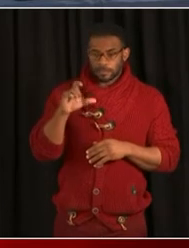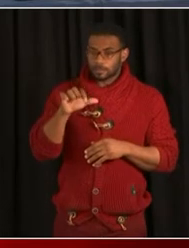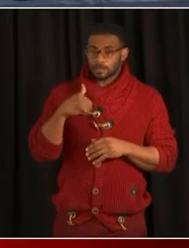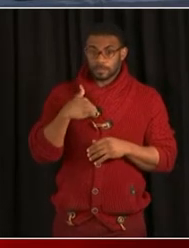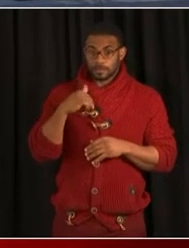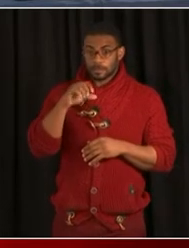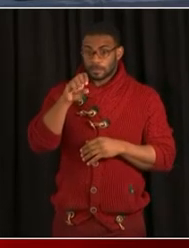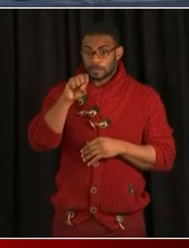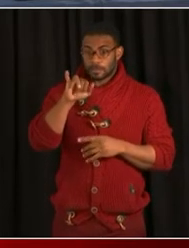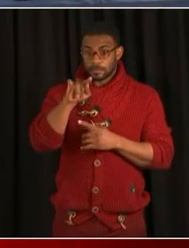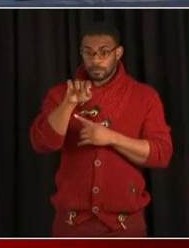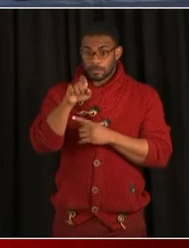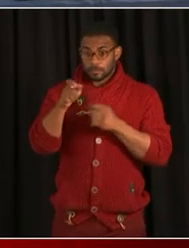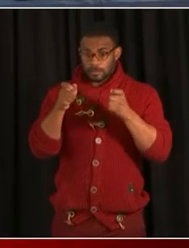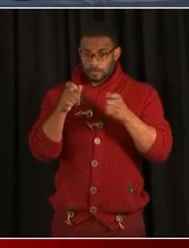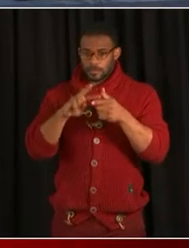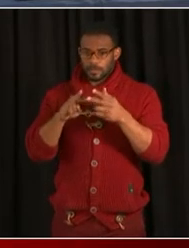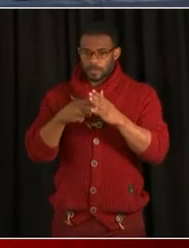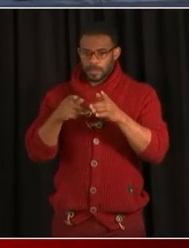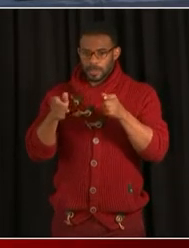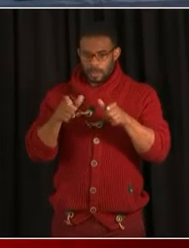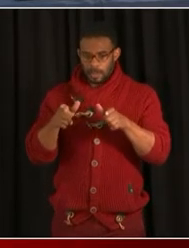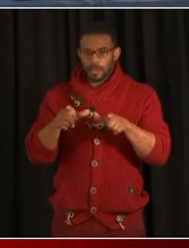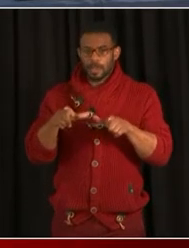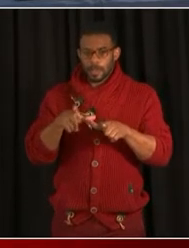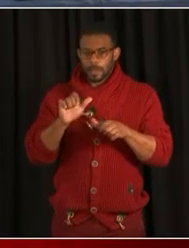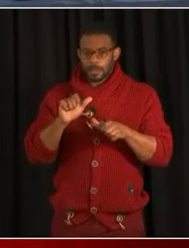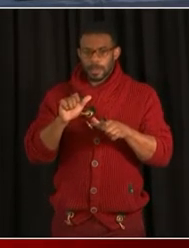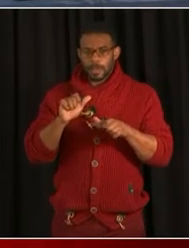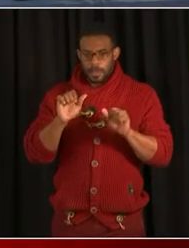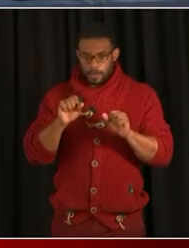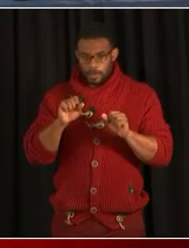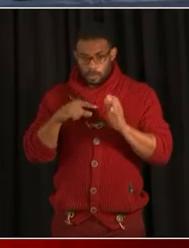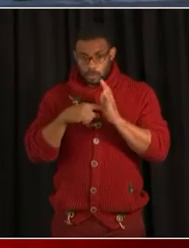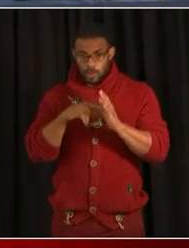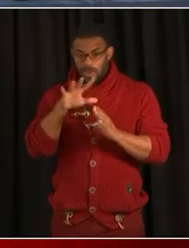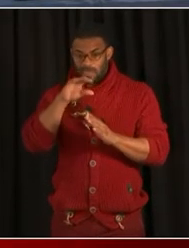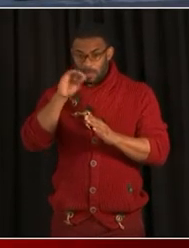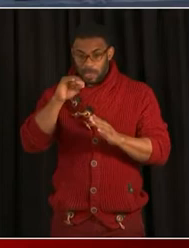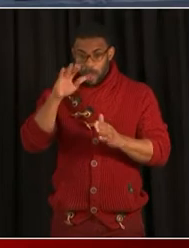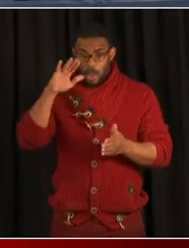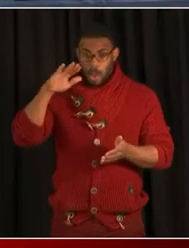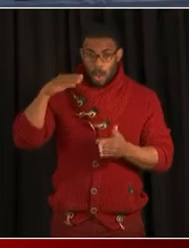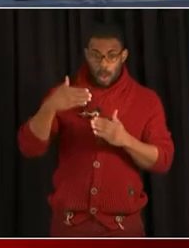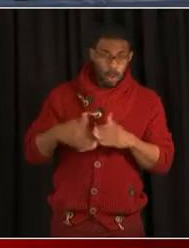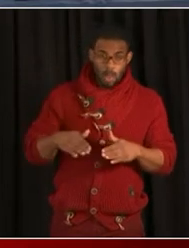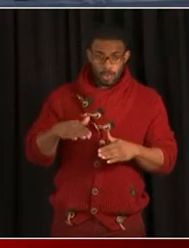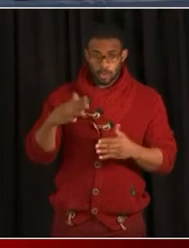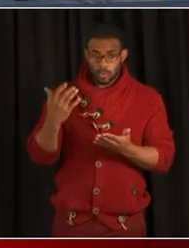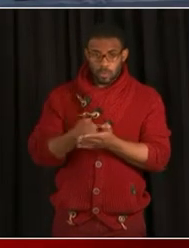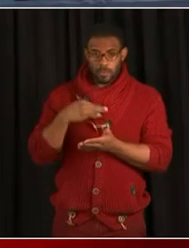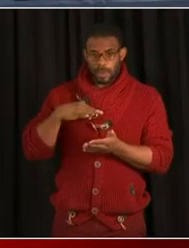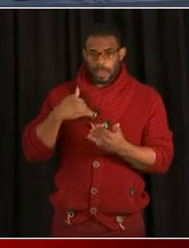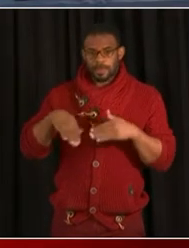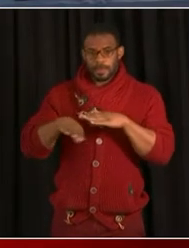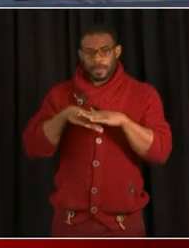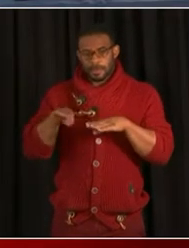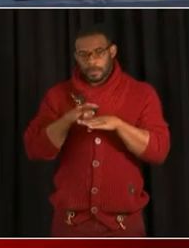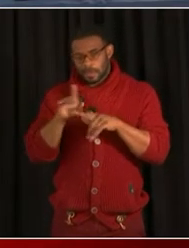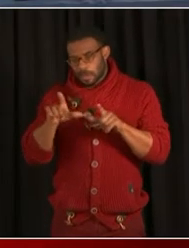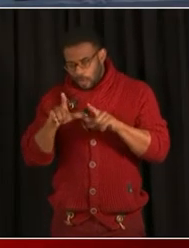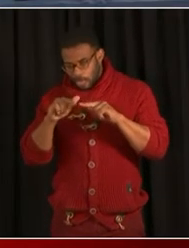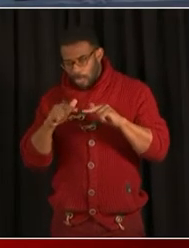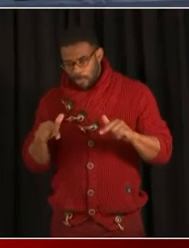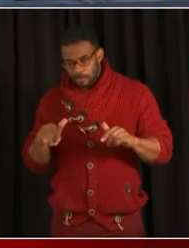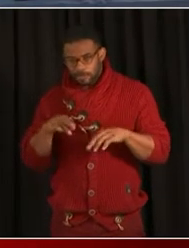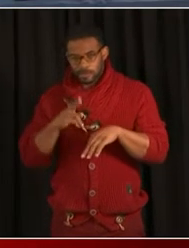must have site control, must be able to demonstrate a 50% loss of revenue, and have the basic business